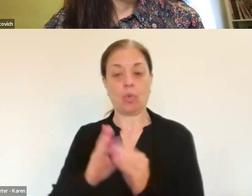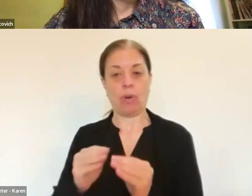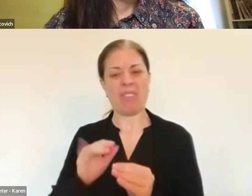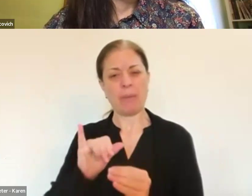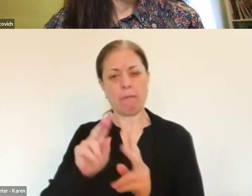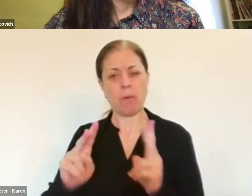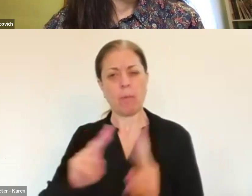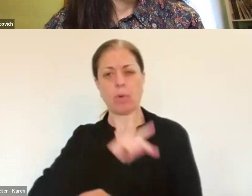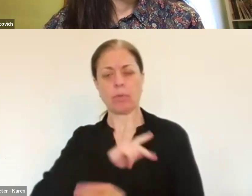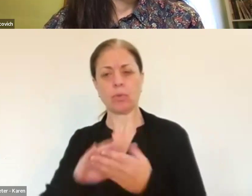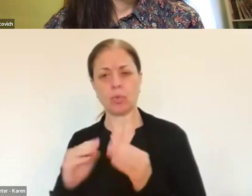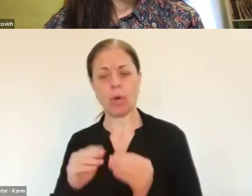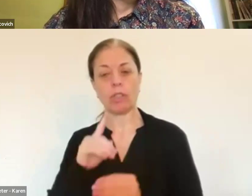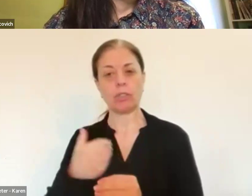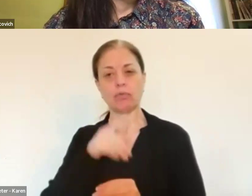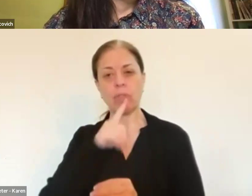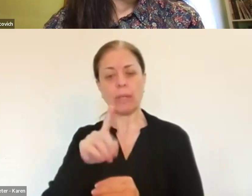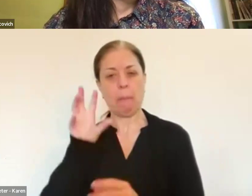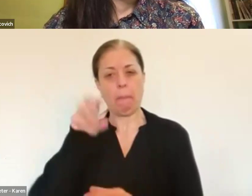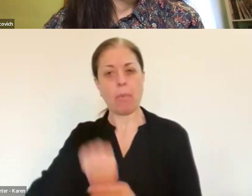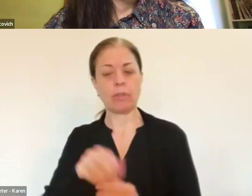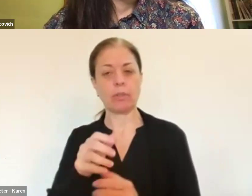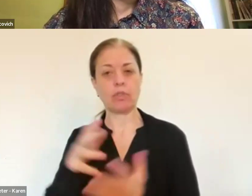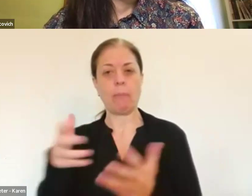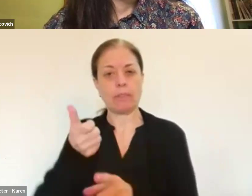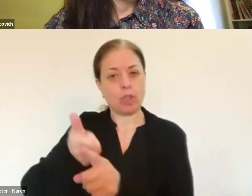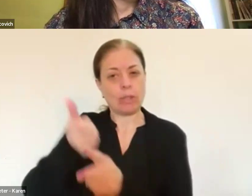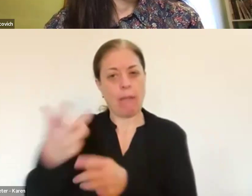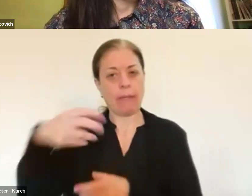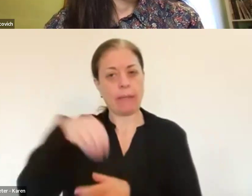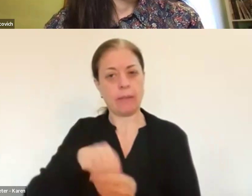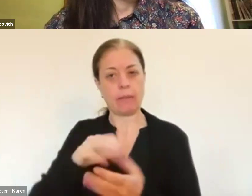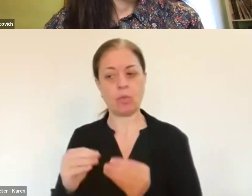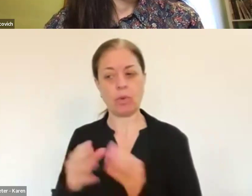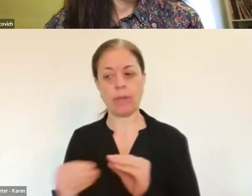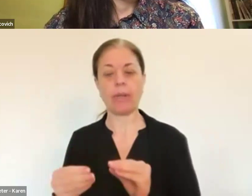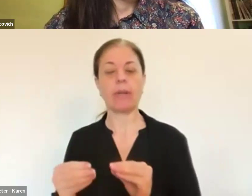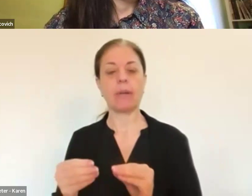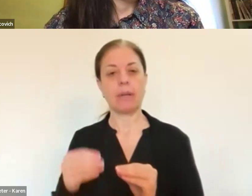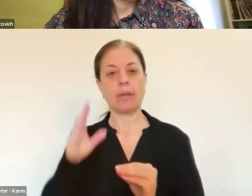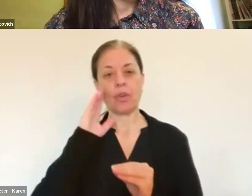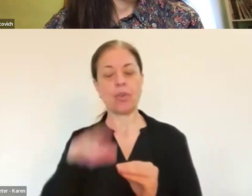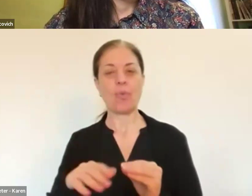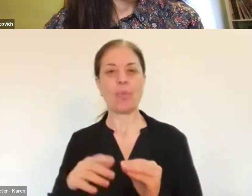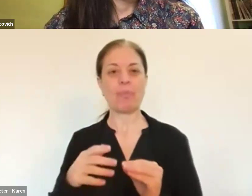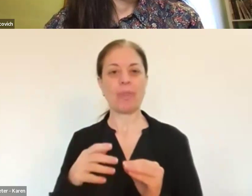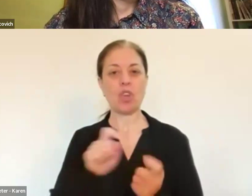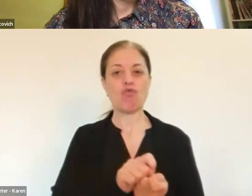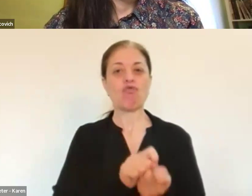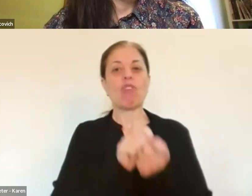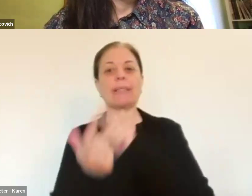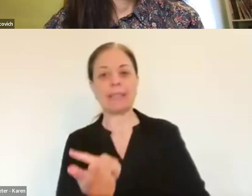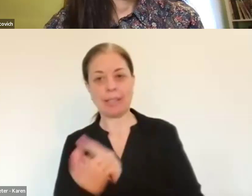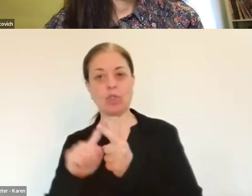personal and very, she had really put so much of herself into it. And get, translating it